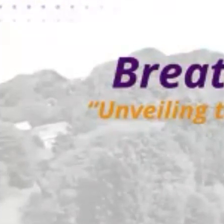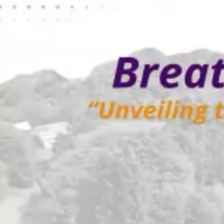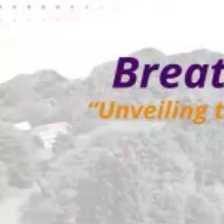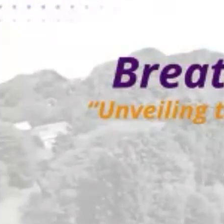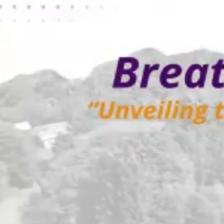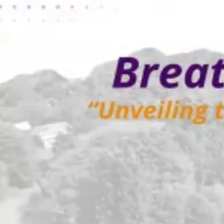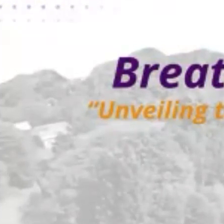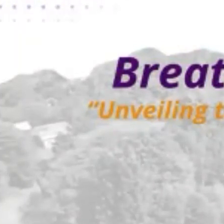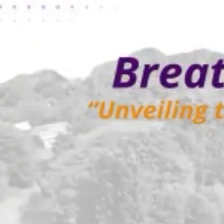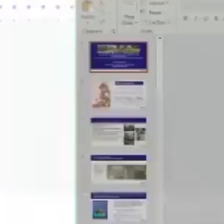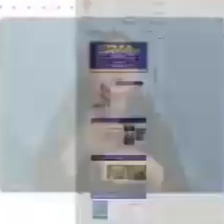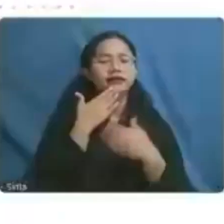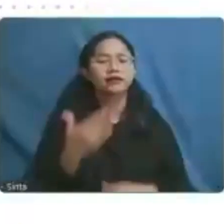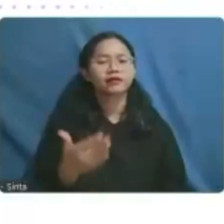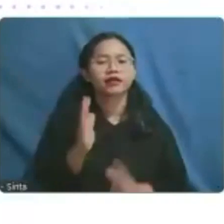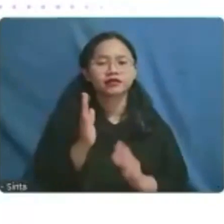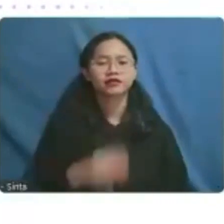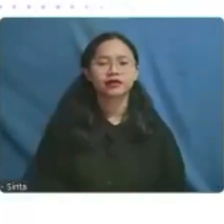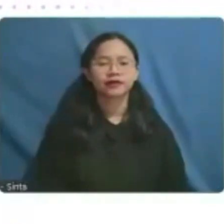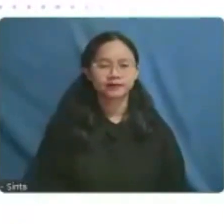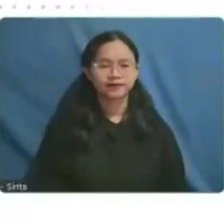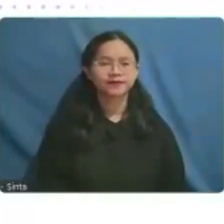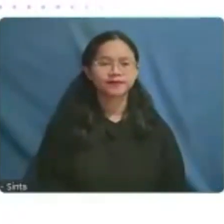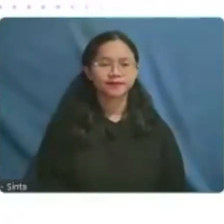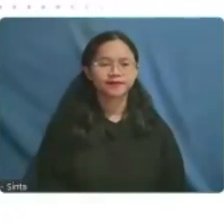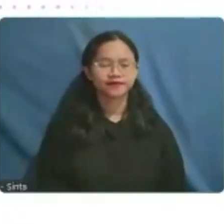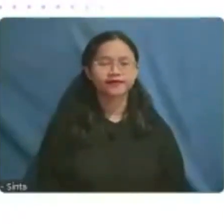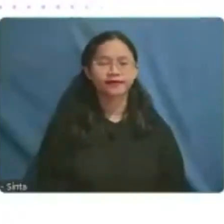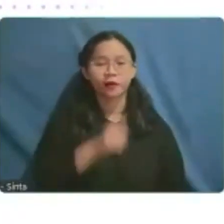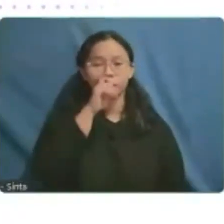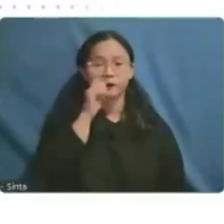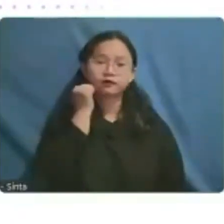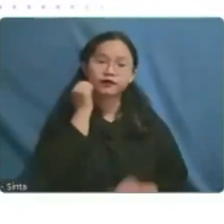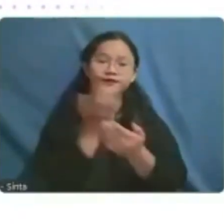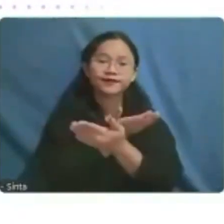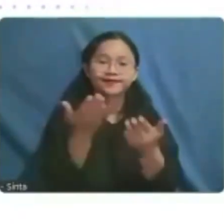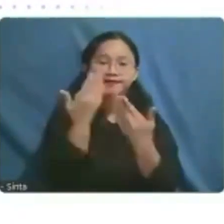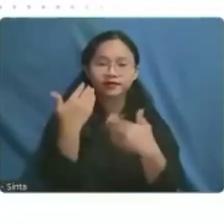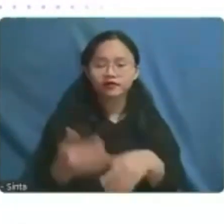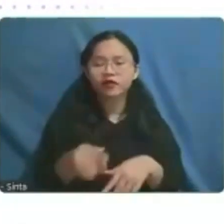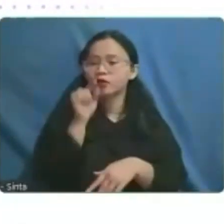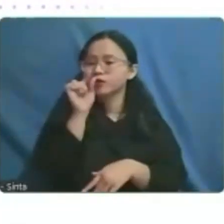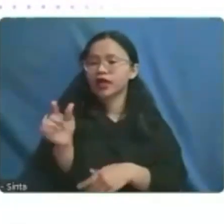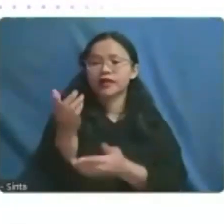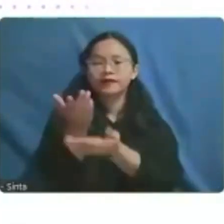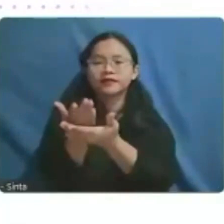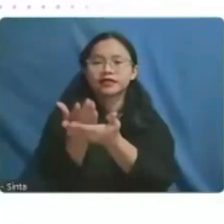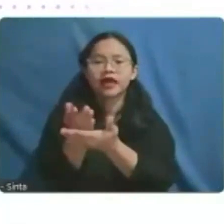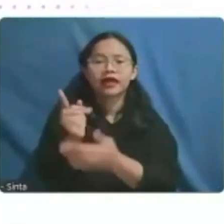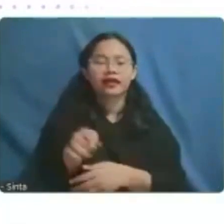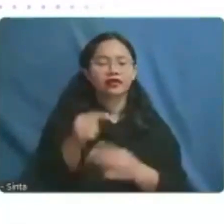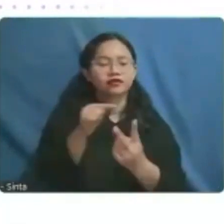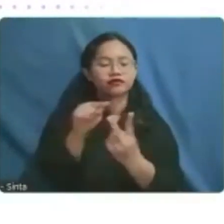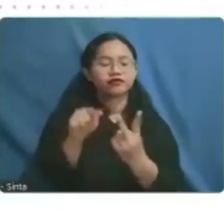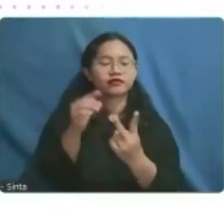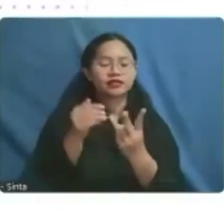next speakers. Yeah. So for the next speakers, we have Dr. Sumi